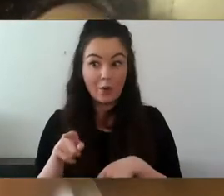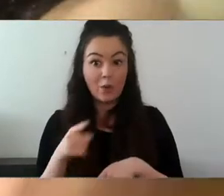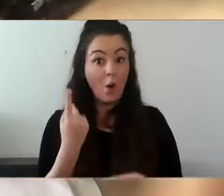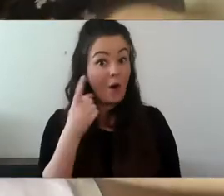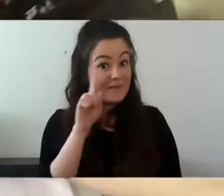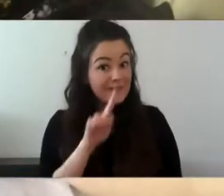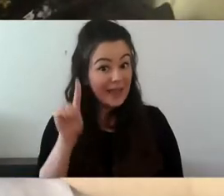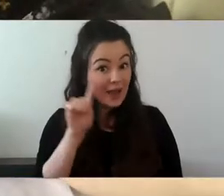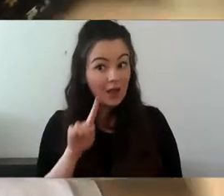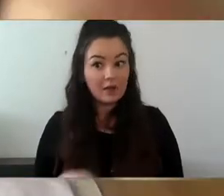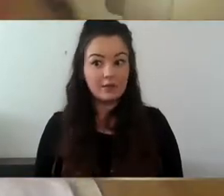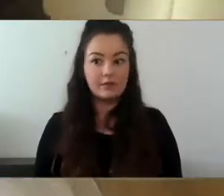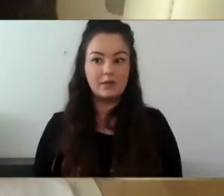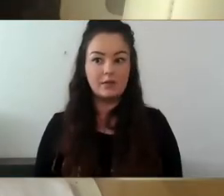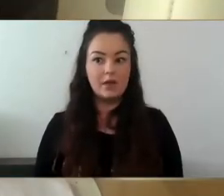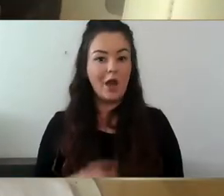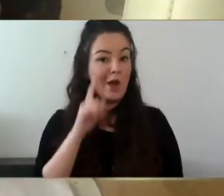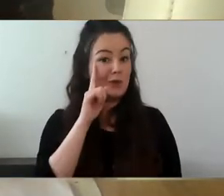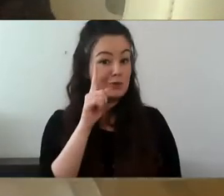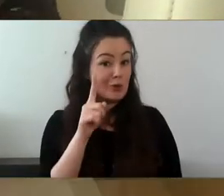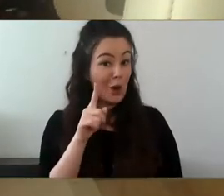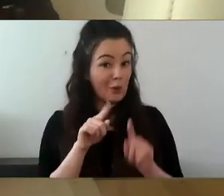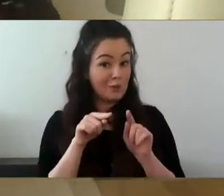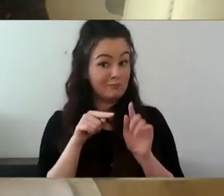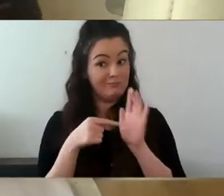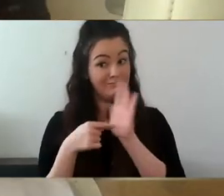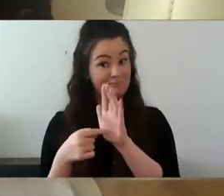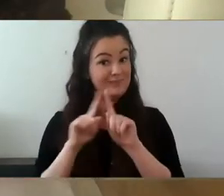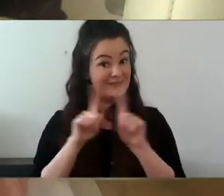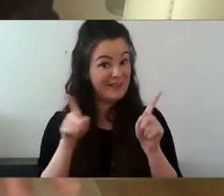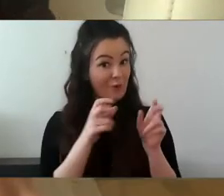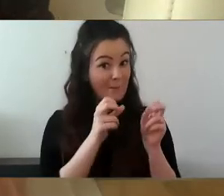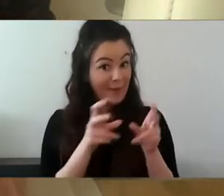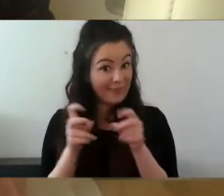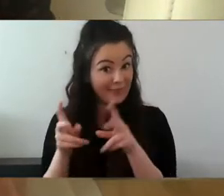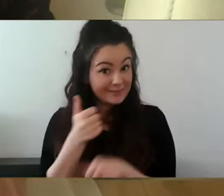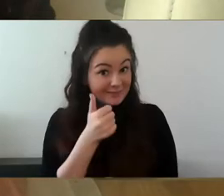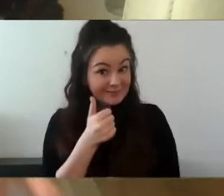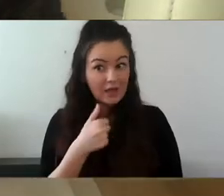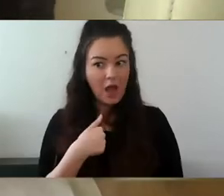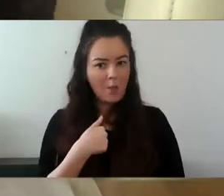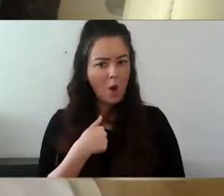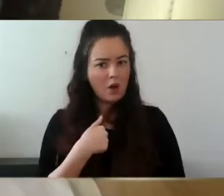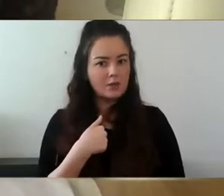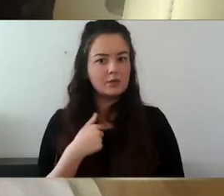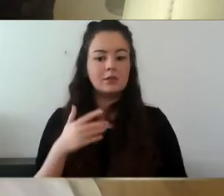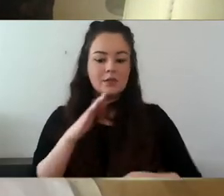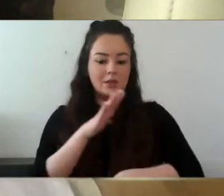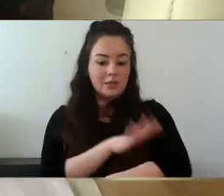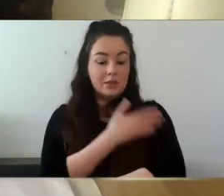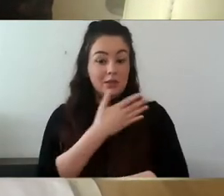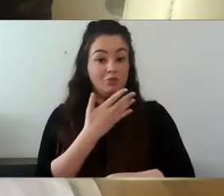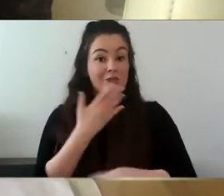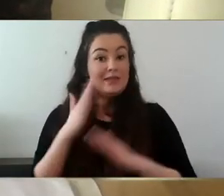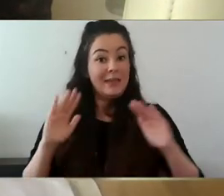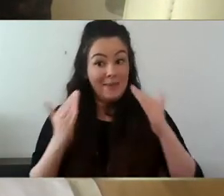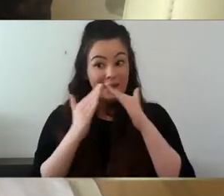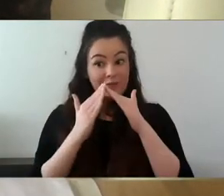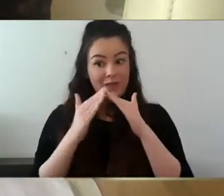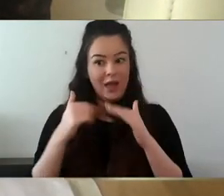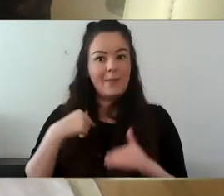or your finger. I will show you the different methods. So I want my mountains to be green, so I'm going to